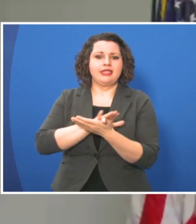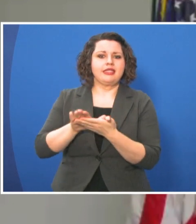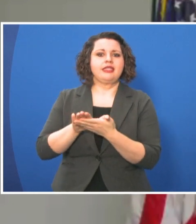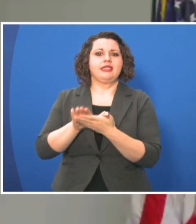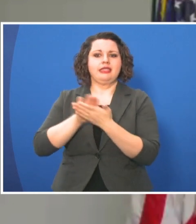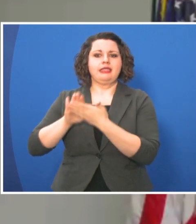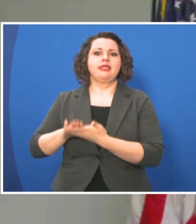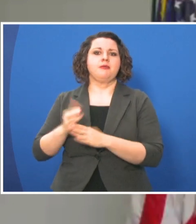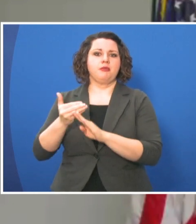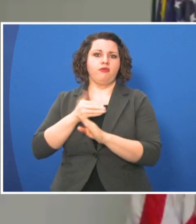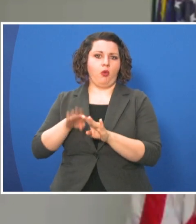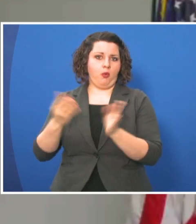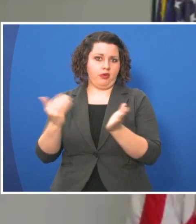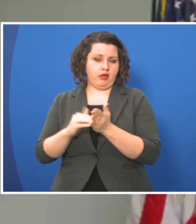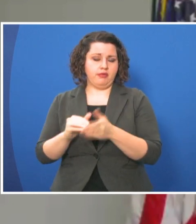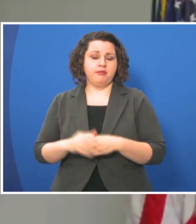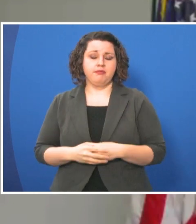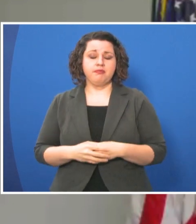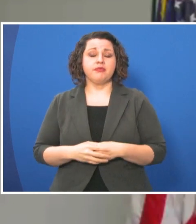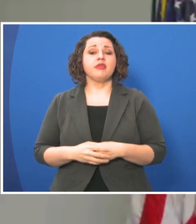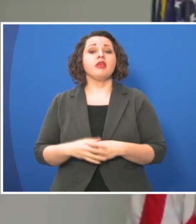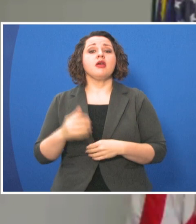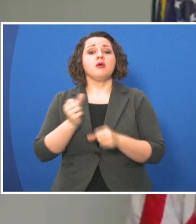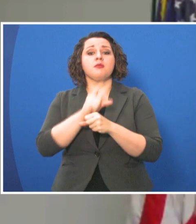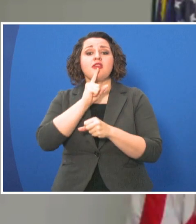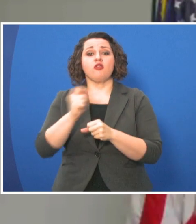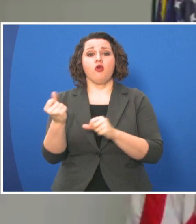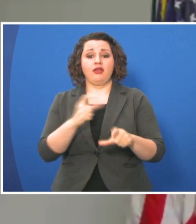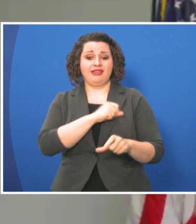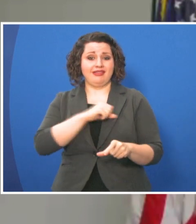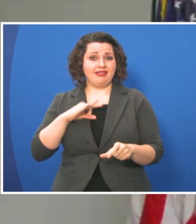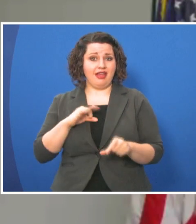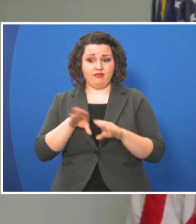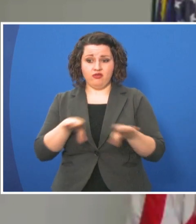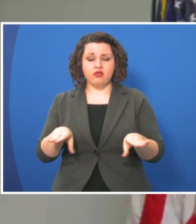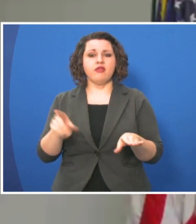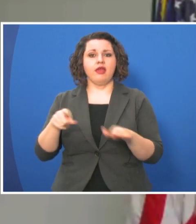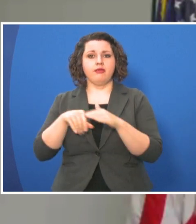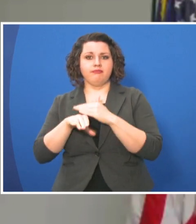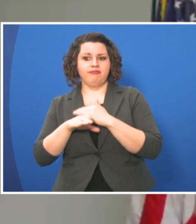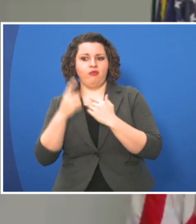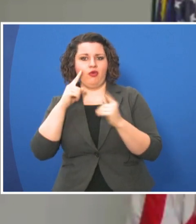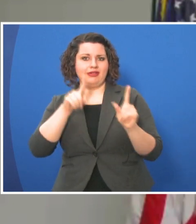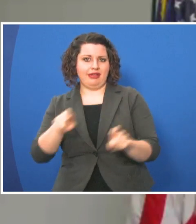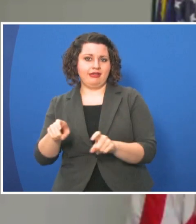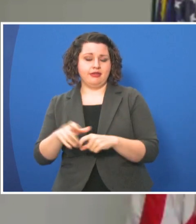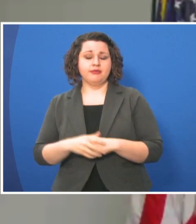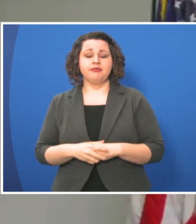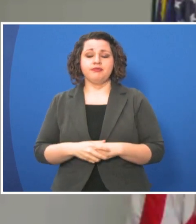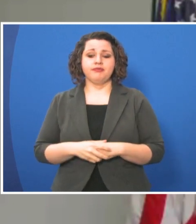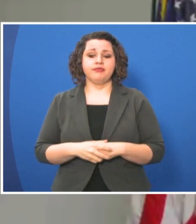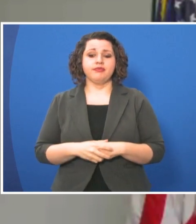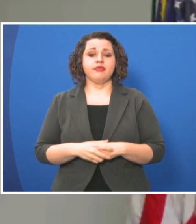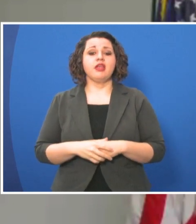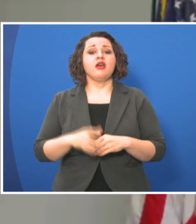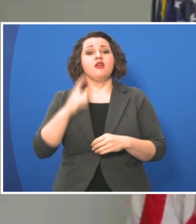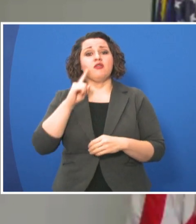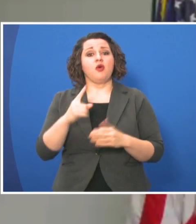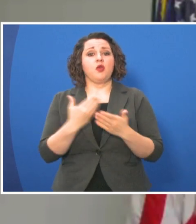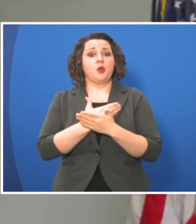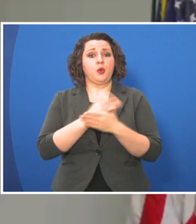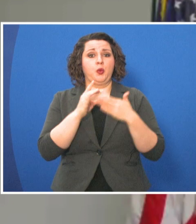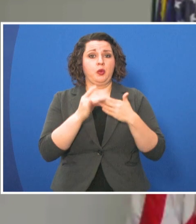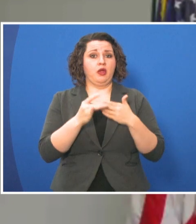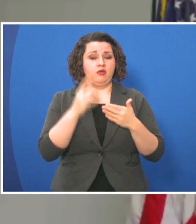any reopening occurs. We will ensure all staff and children have access to testing. In addition to updated guidance for child